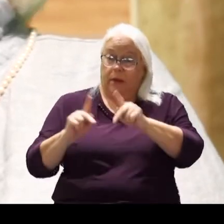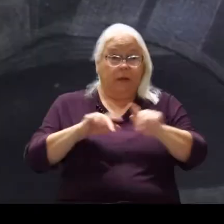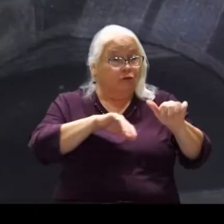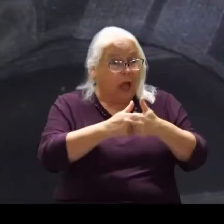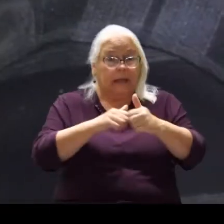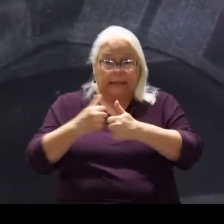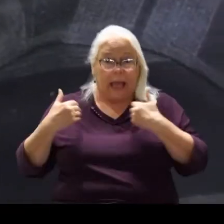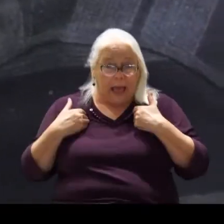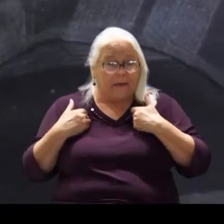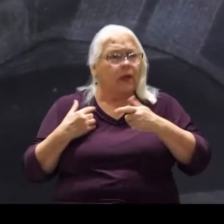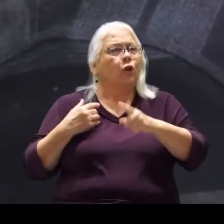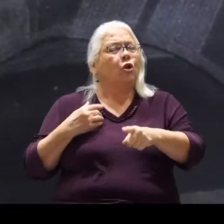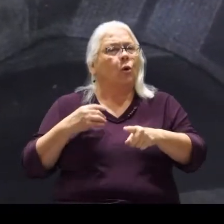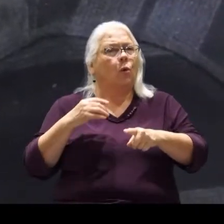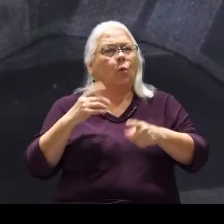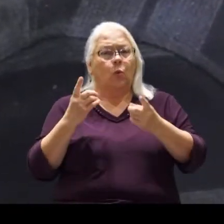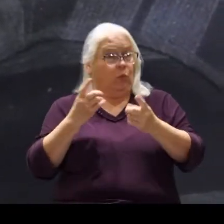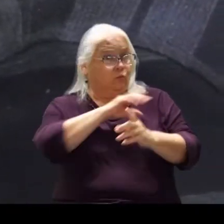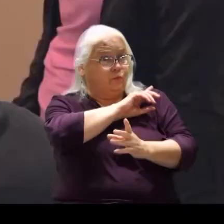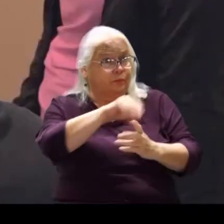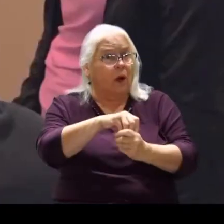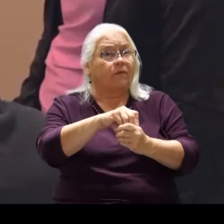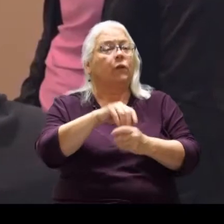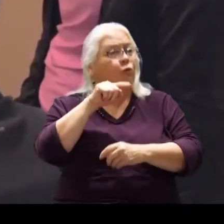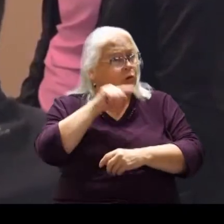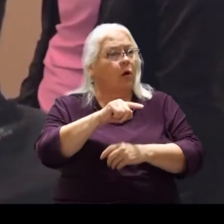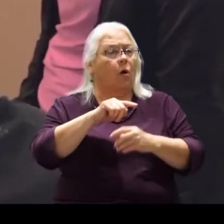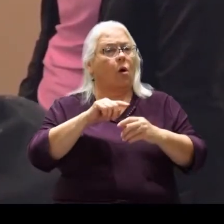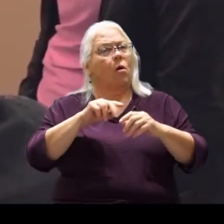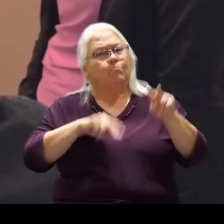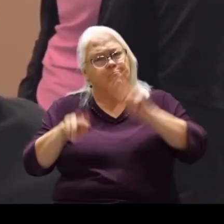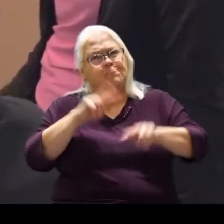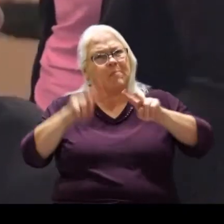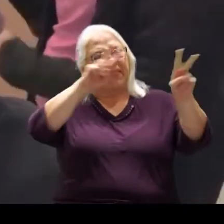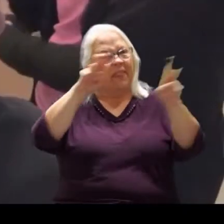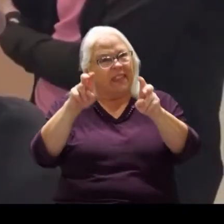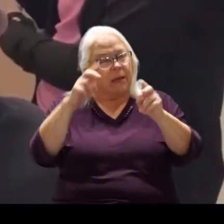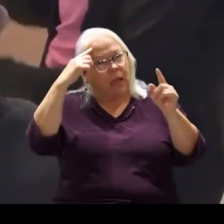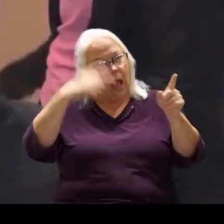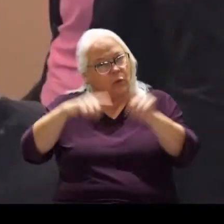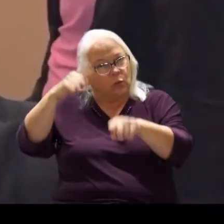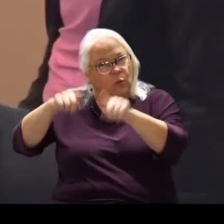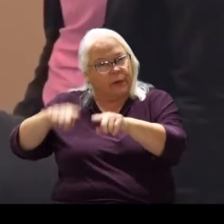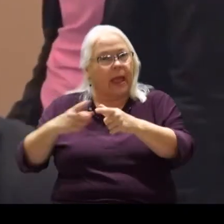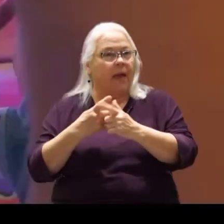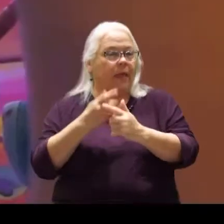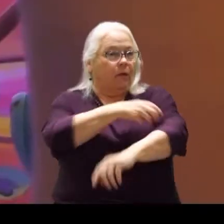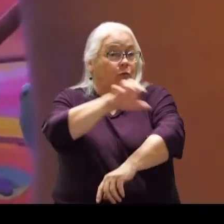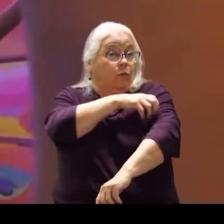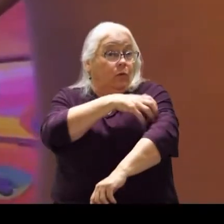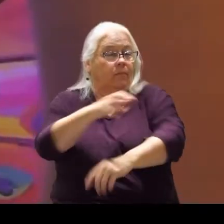And I'm humbled by some of the work that they do. So as a visual artist, working with people with